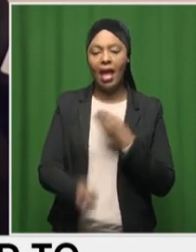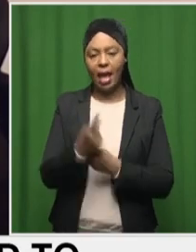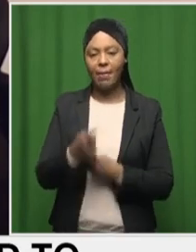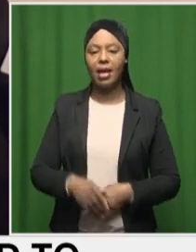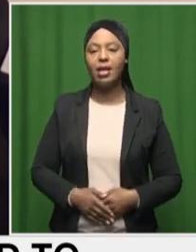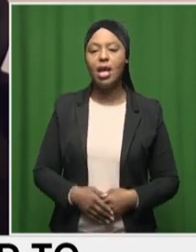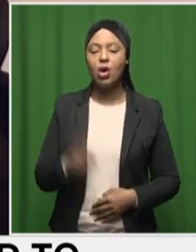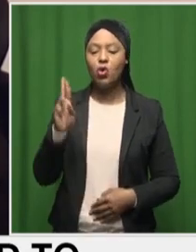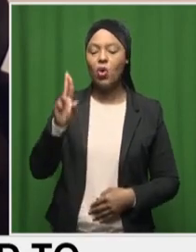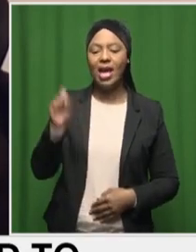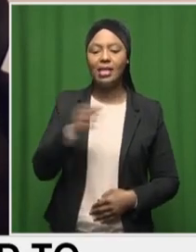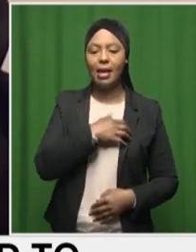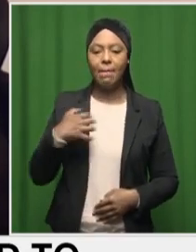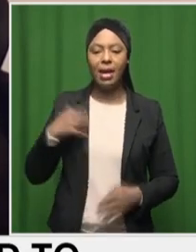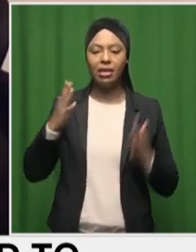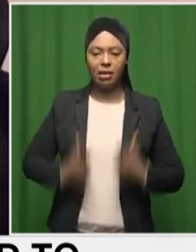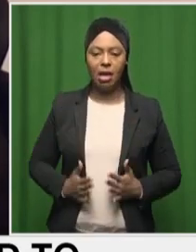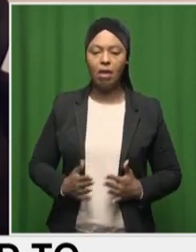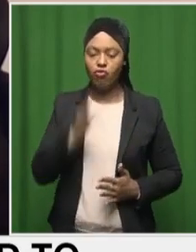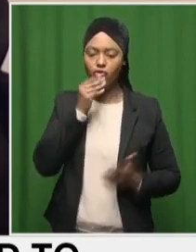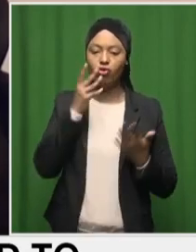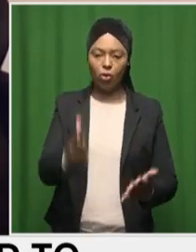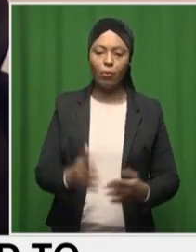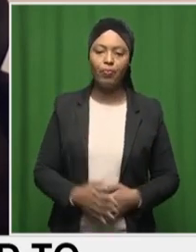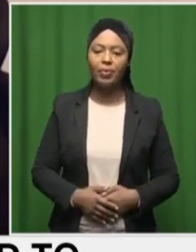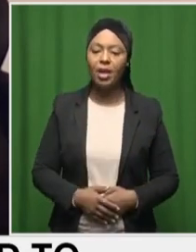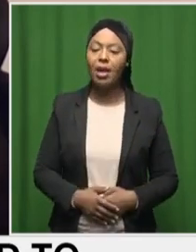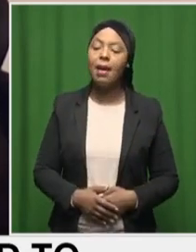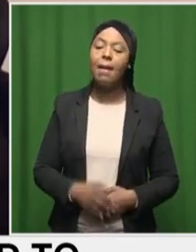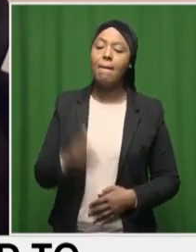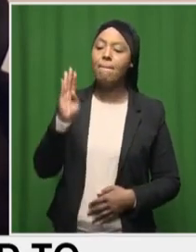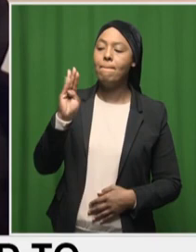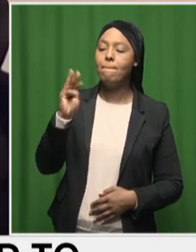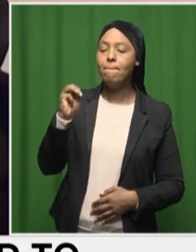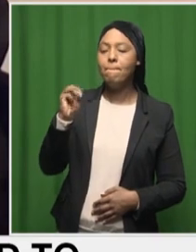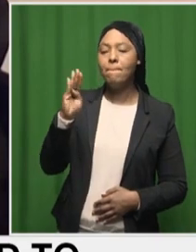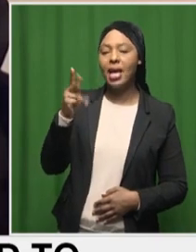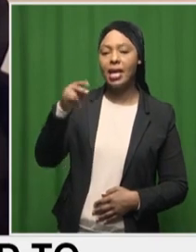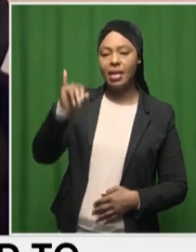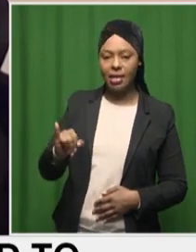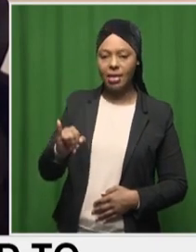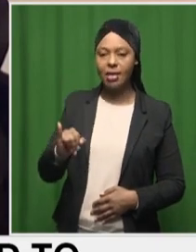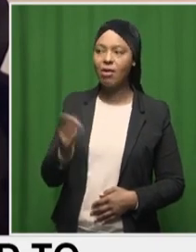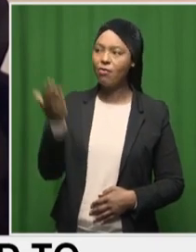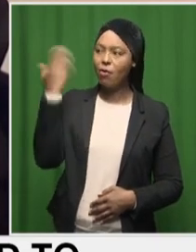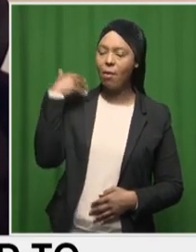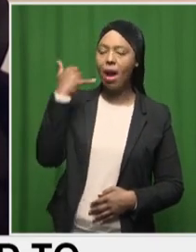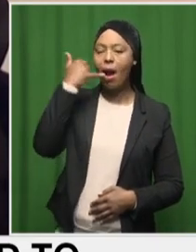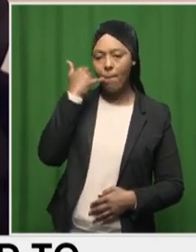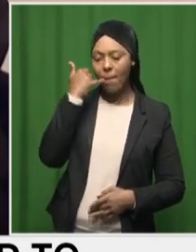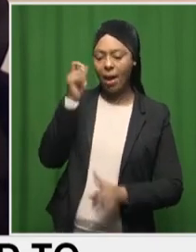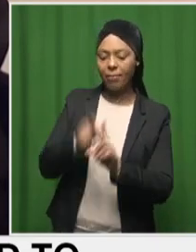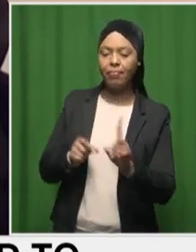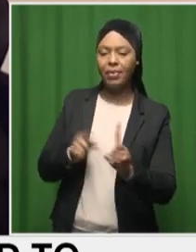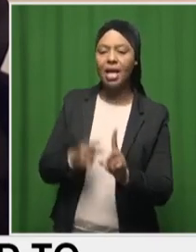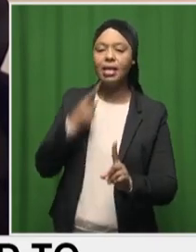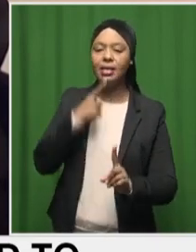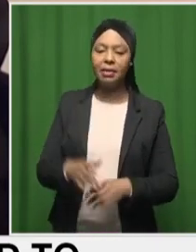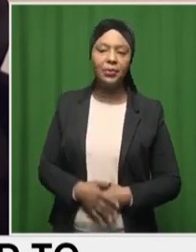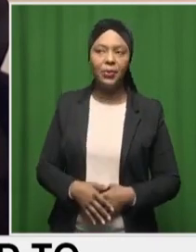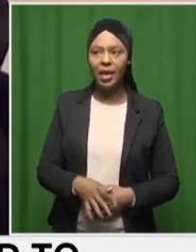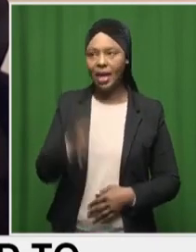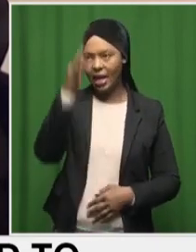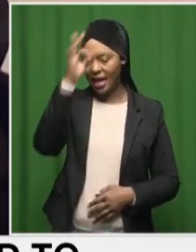there's been so much after that. Mbeki comes out, and I'm talking former President Thabo Mbeki, comes out and says the state has